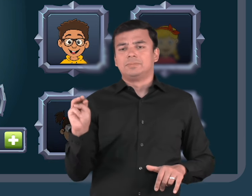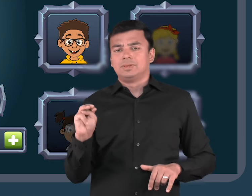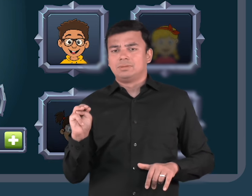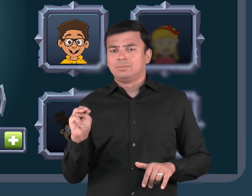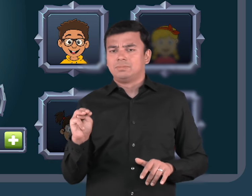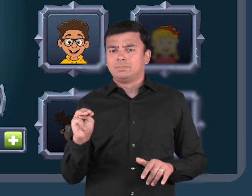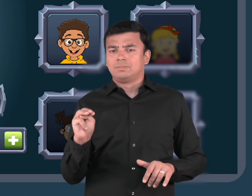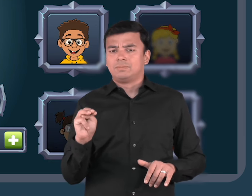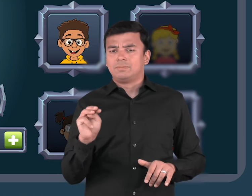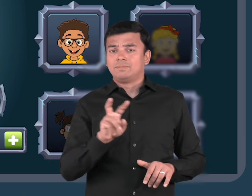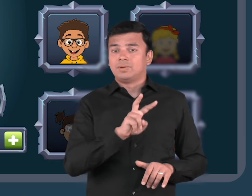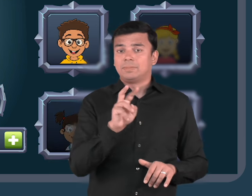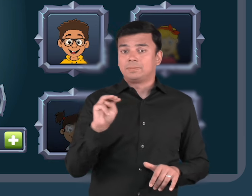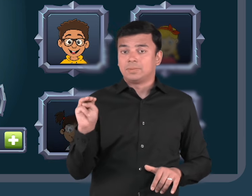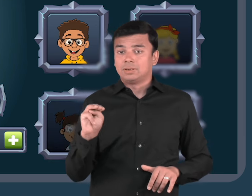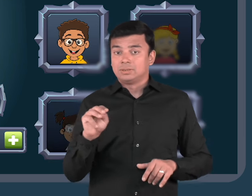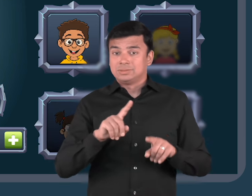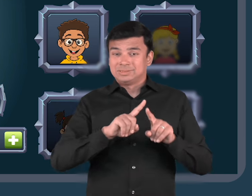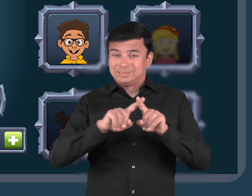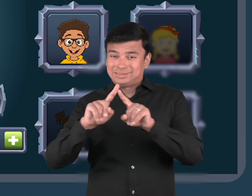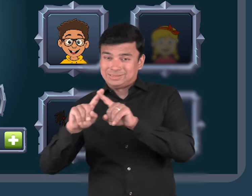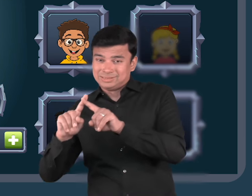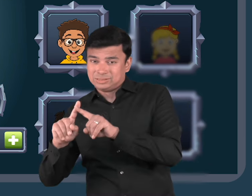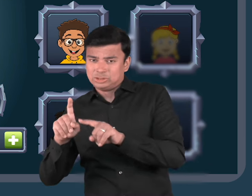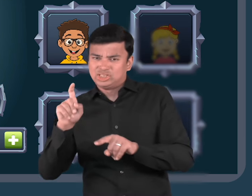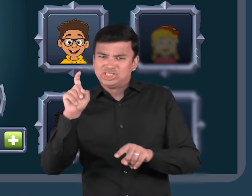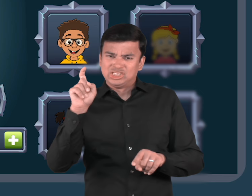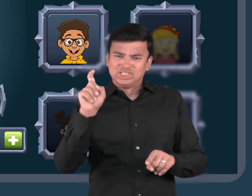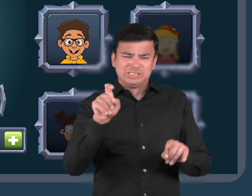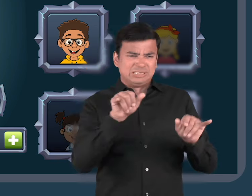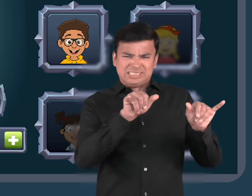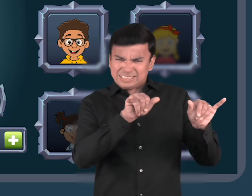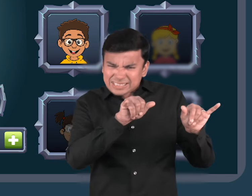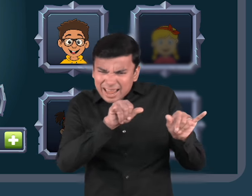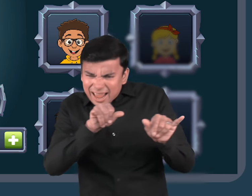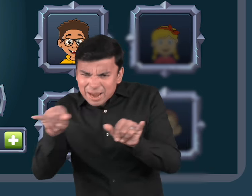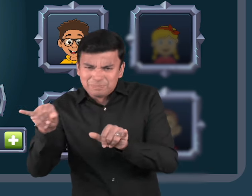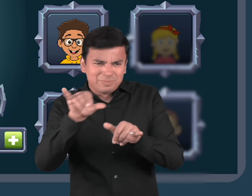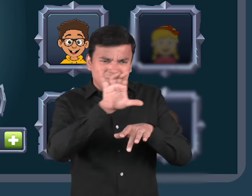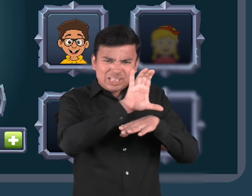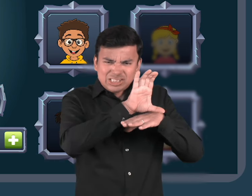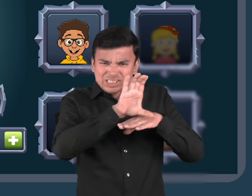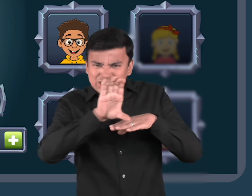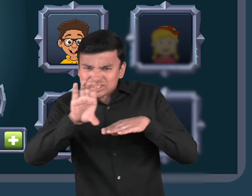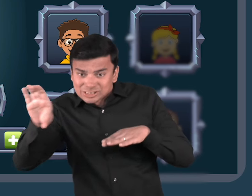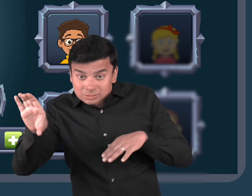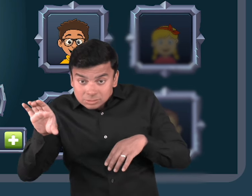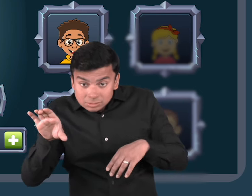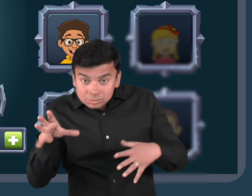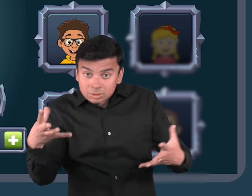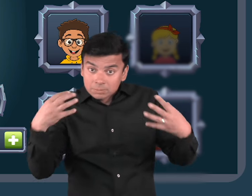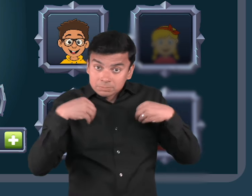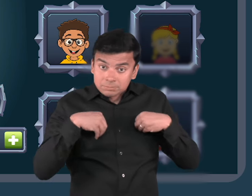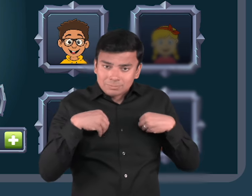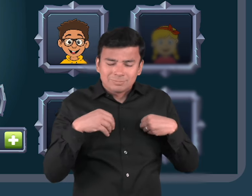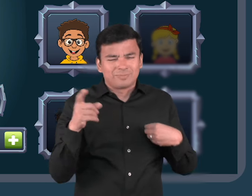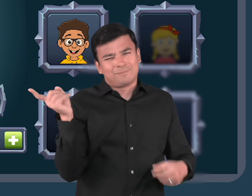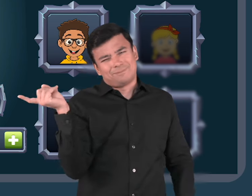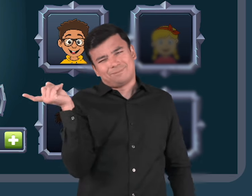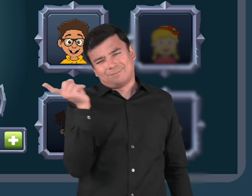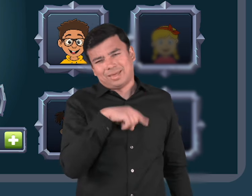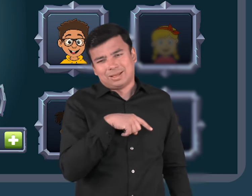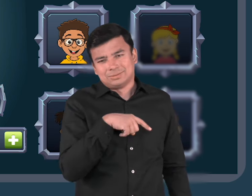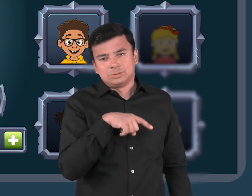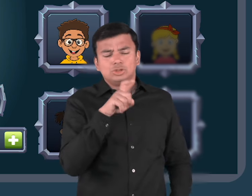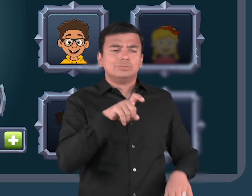amount of all vitamins and minerals false your body needs more of some